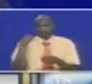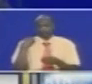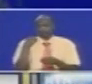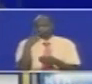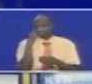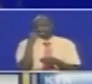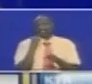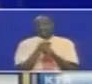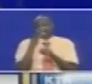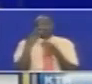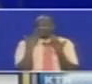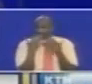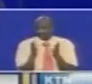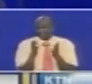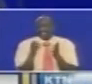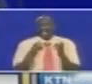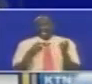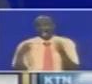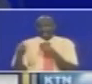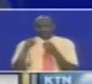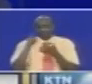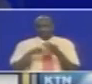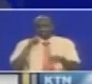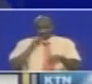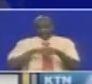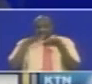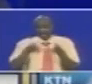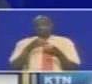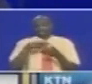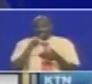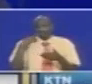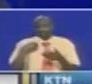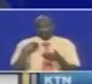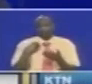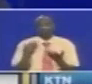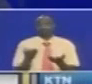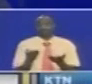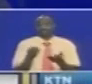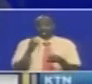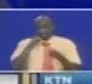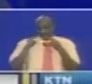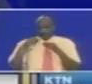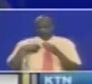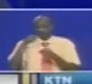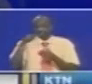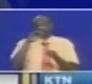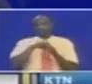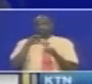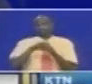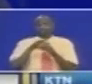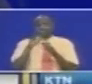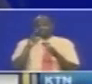general election, it is argued that time is rife for a proper review of that poll.